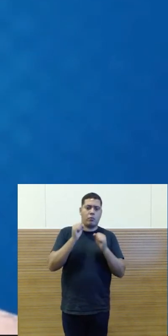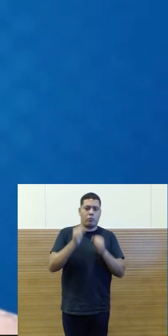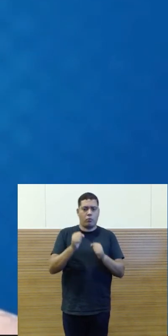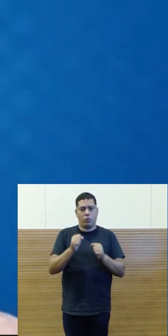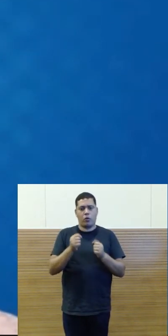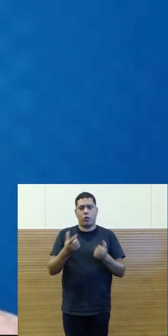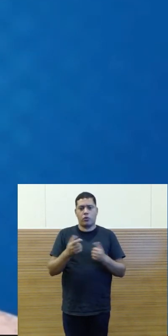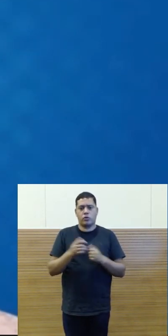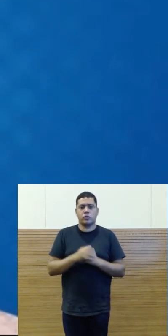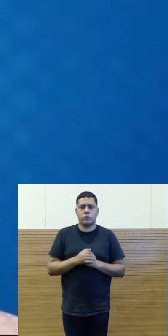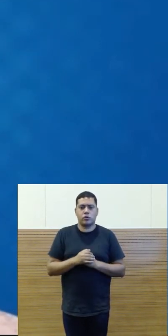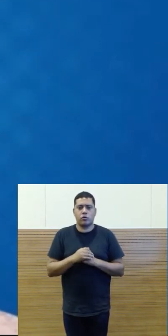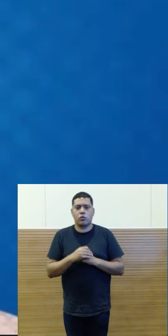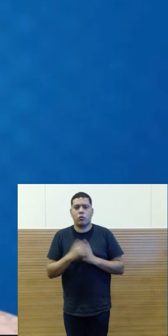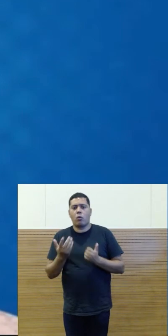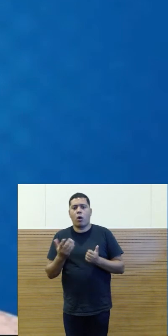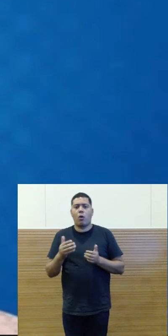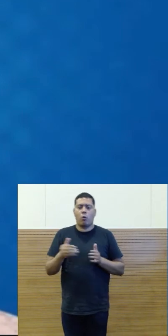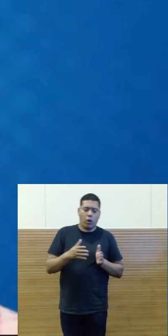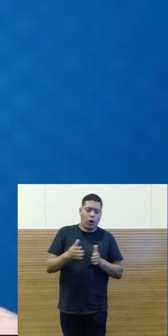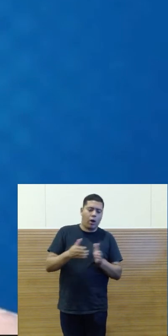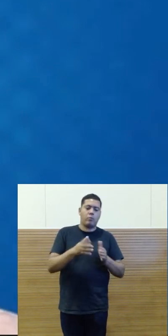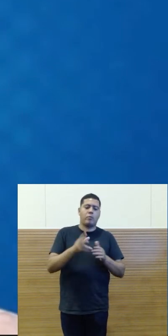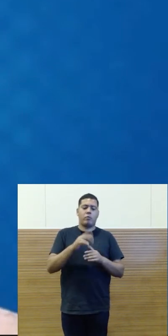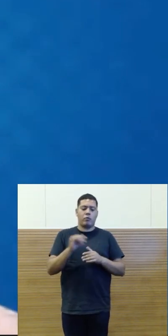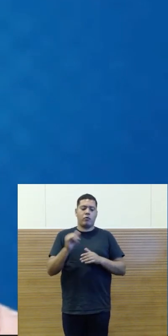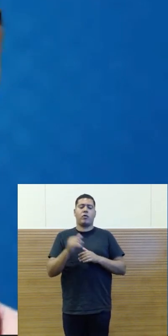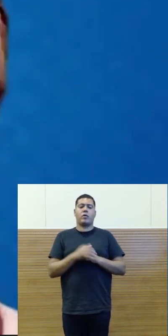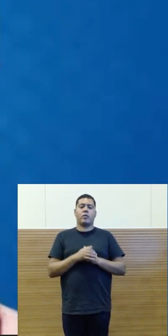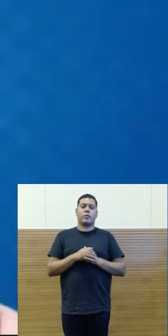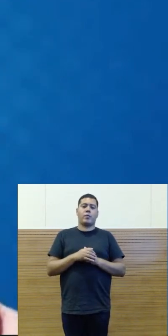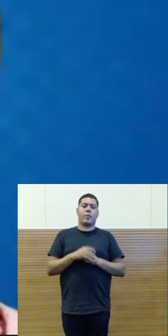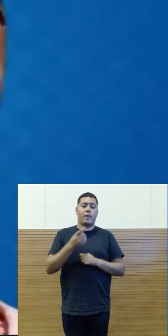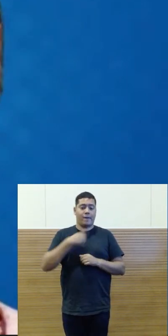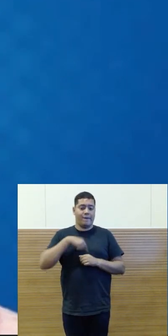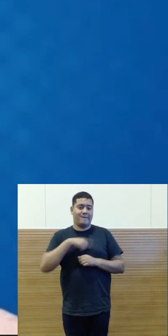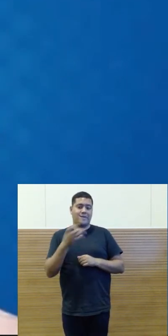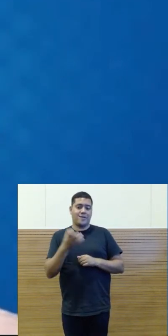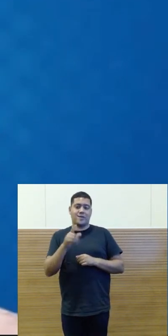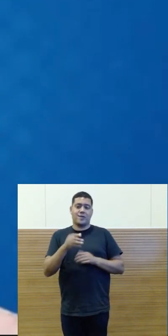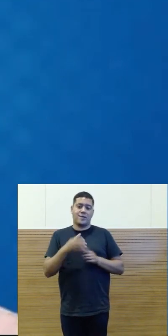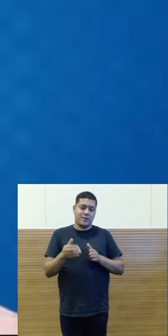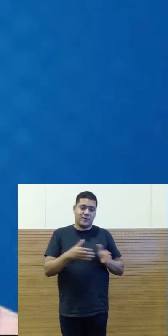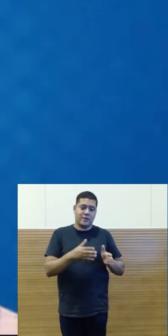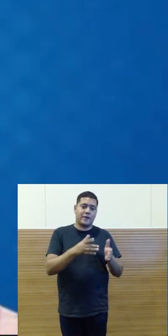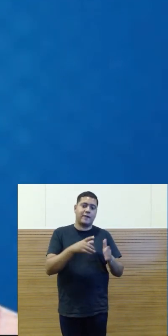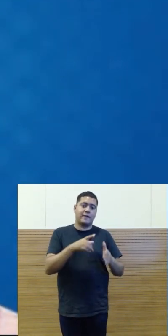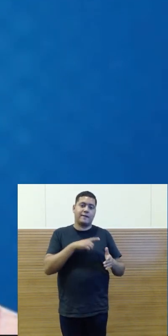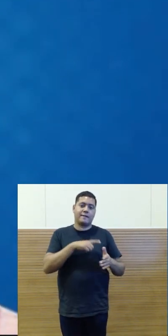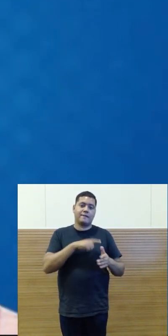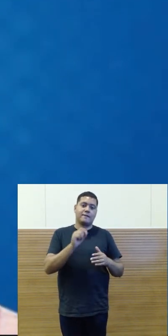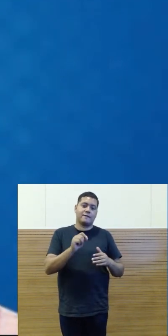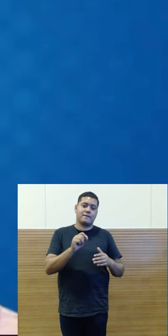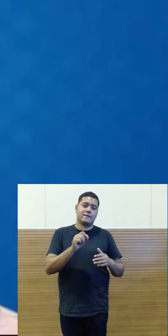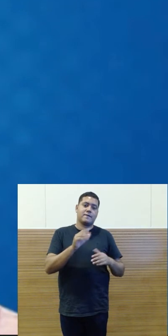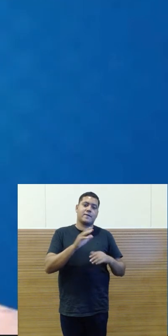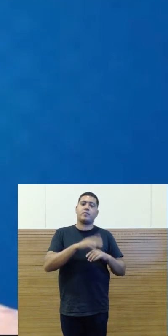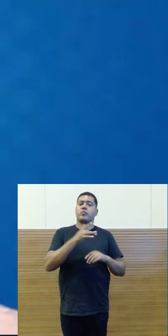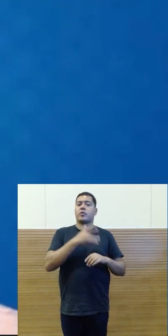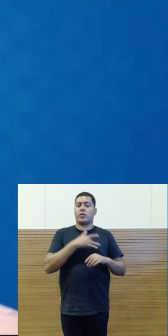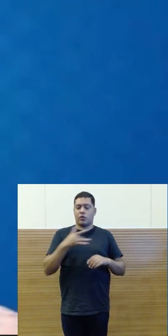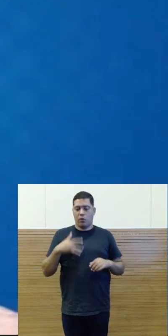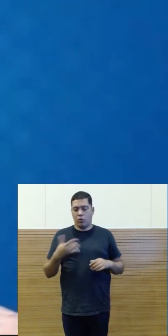we would love that countries choose for the most healthy, most sustainable, most fair way of food system transformation.